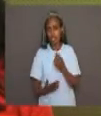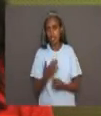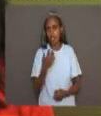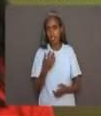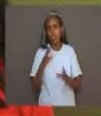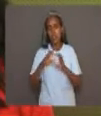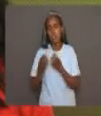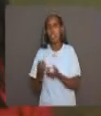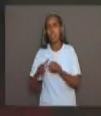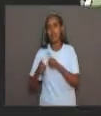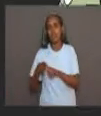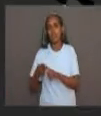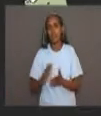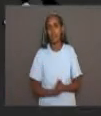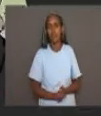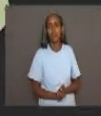with a classmate.